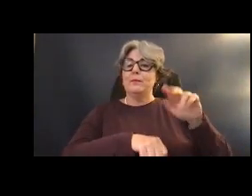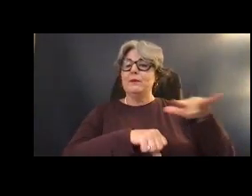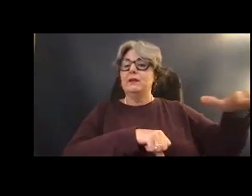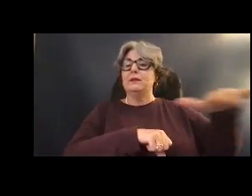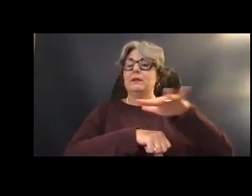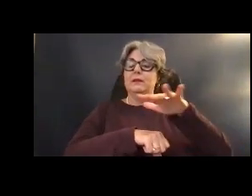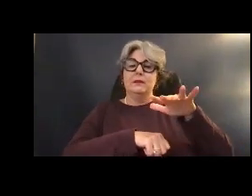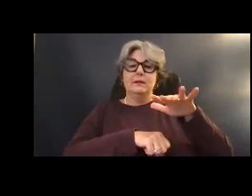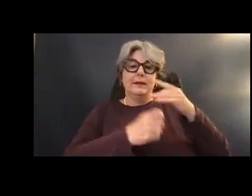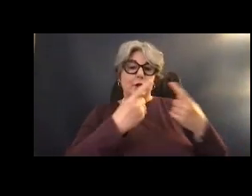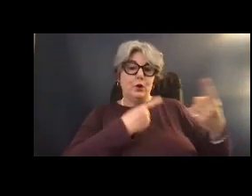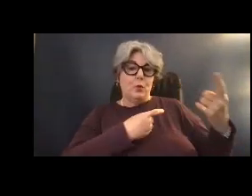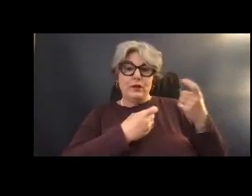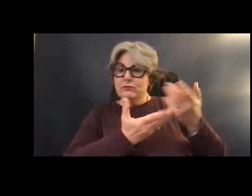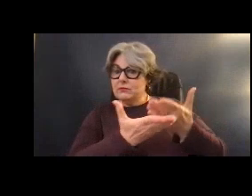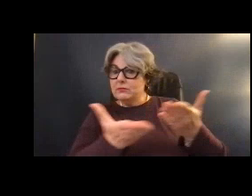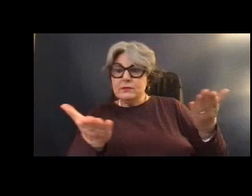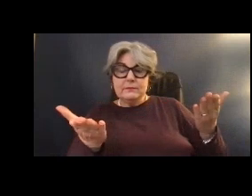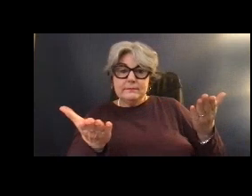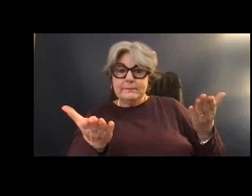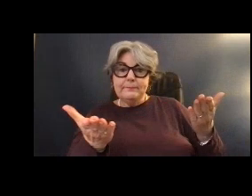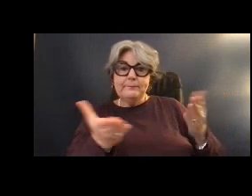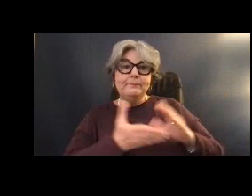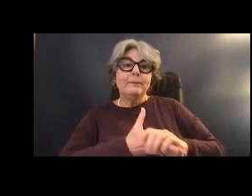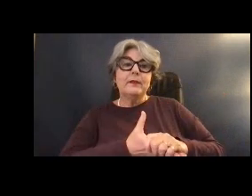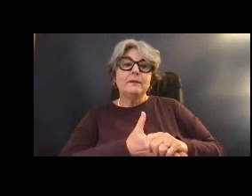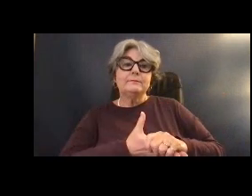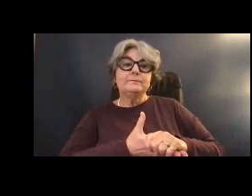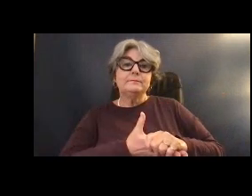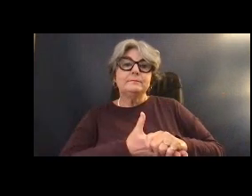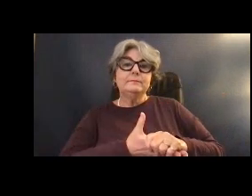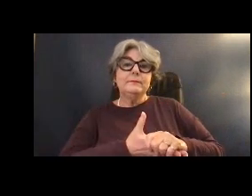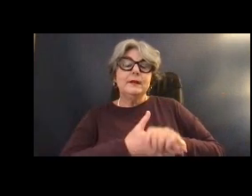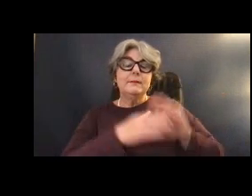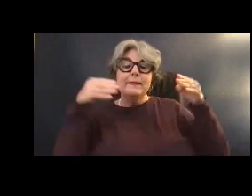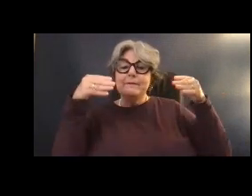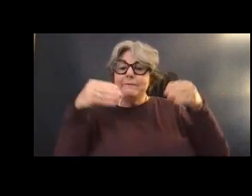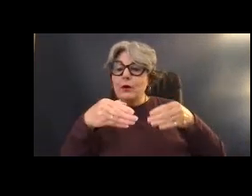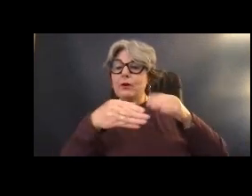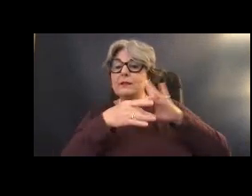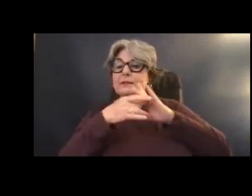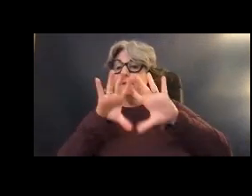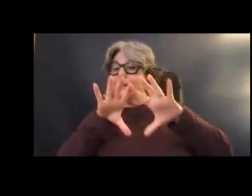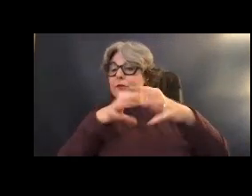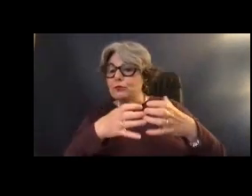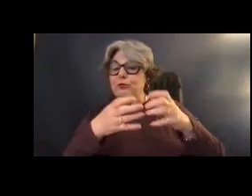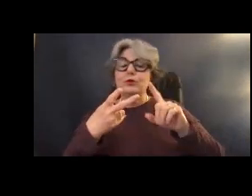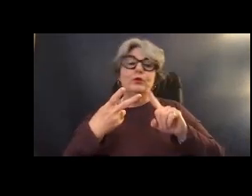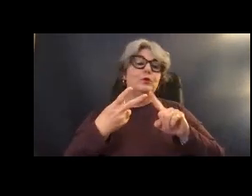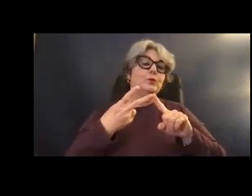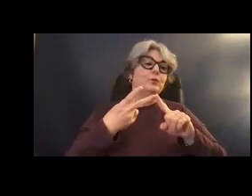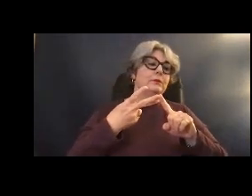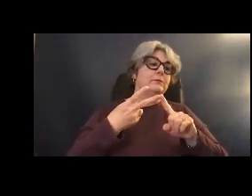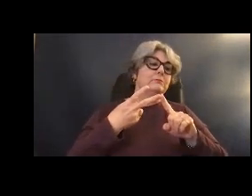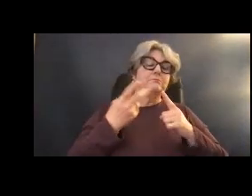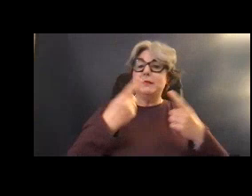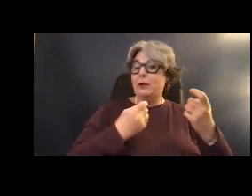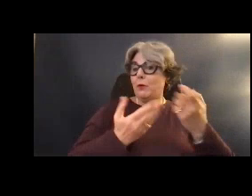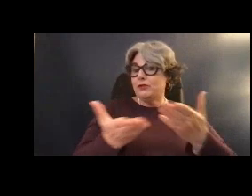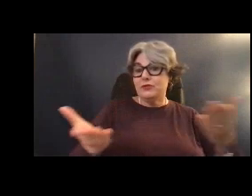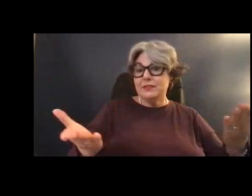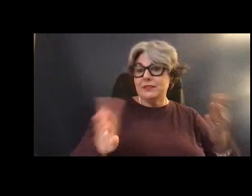any questions from our audience sort of about the focus of this coalition. Any other